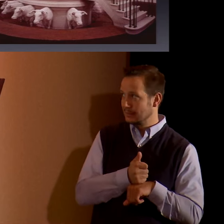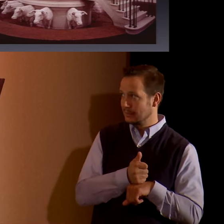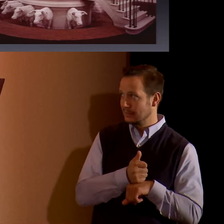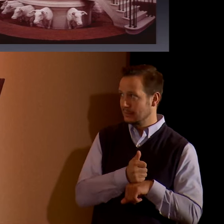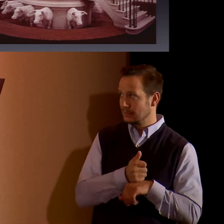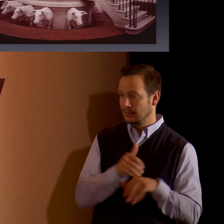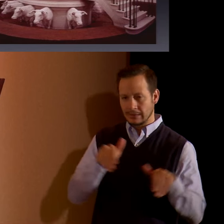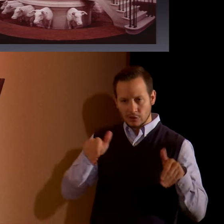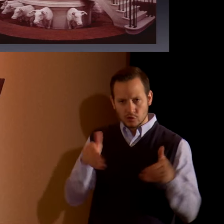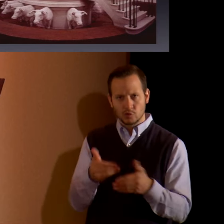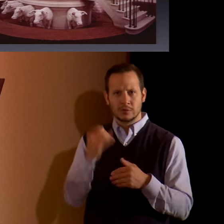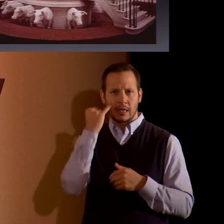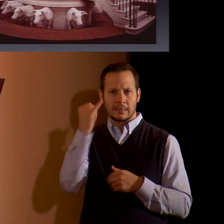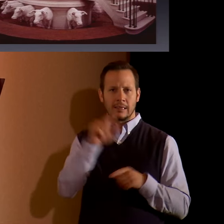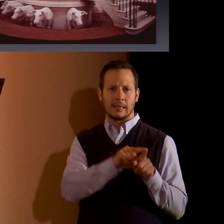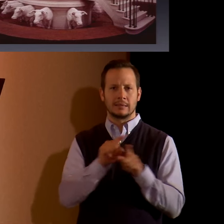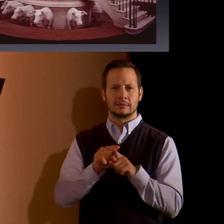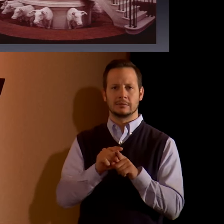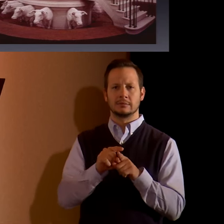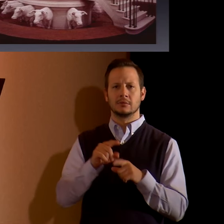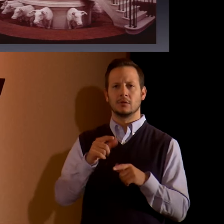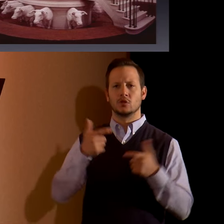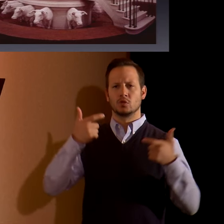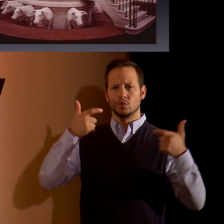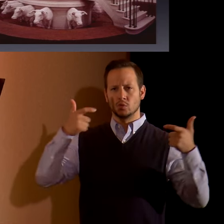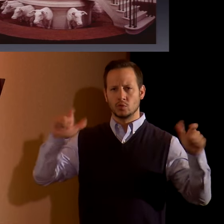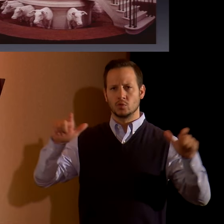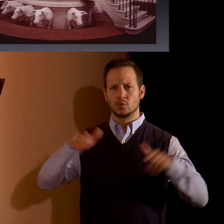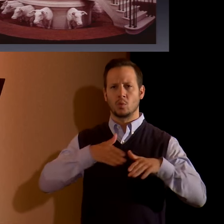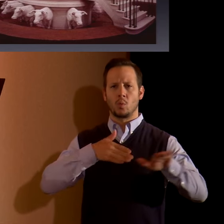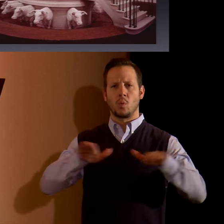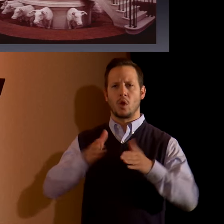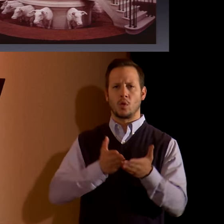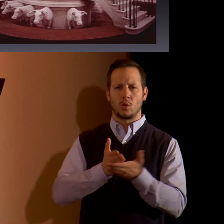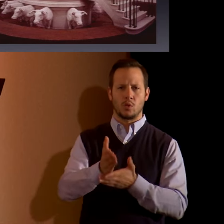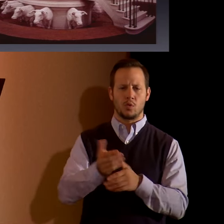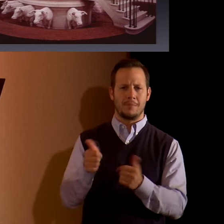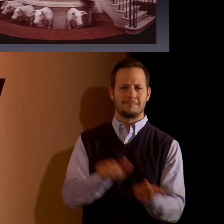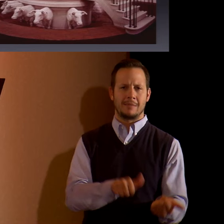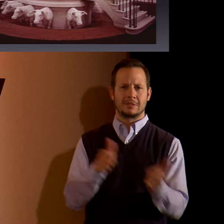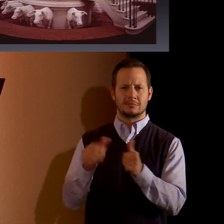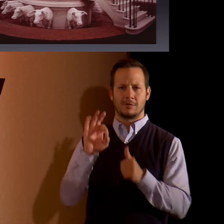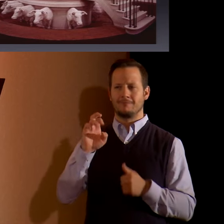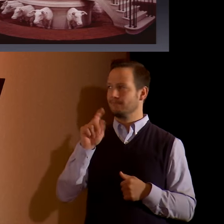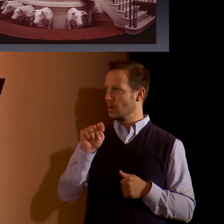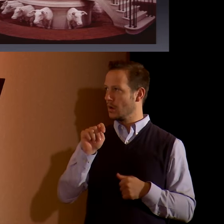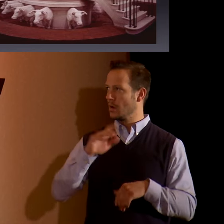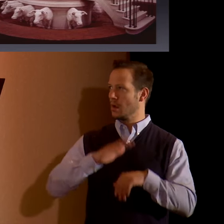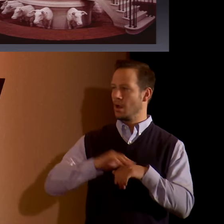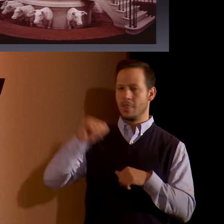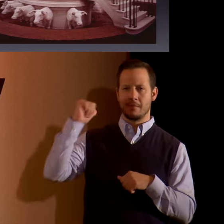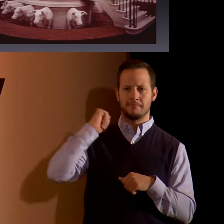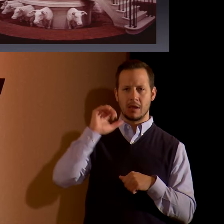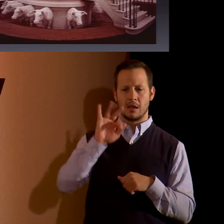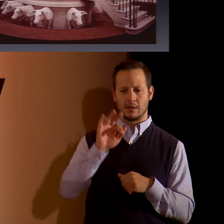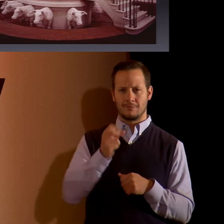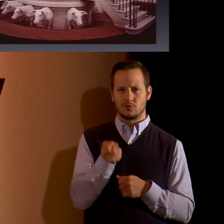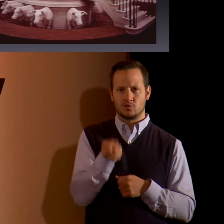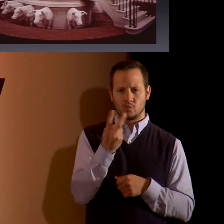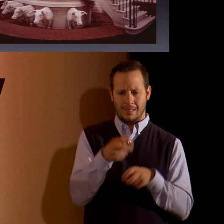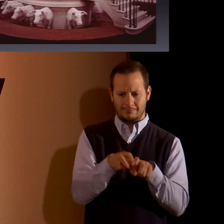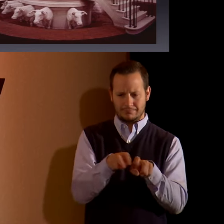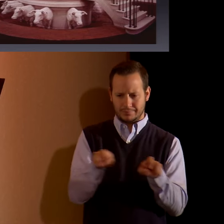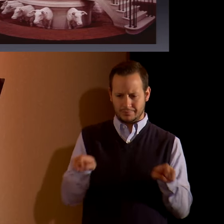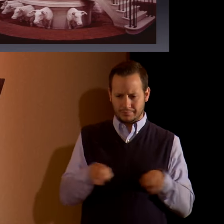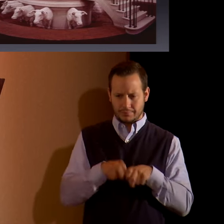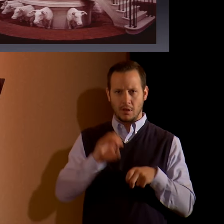such classic Mormon tropes as the notion of a huge walk-through baptismal font carried on the backs of a dozen solid American